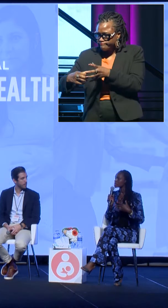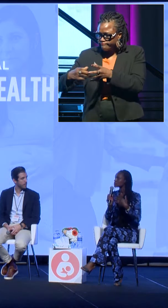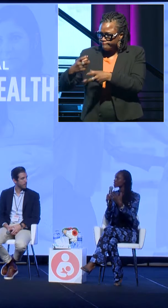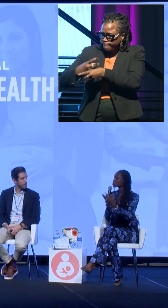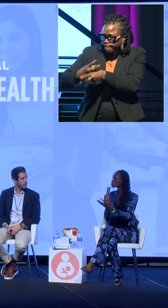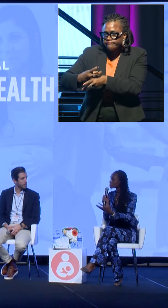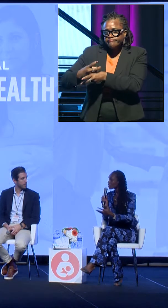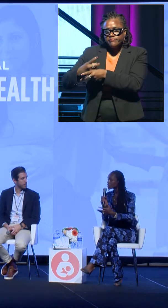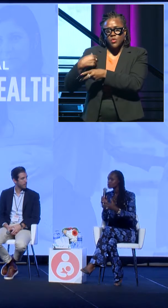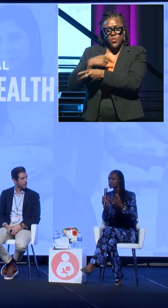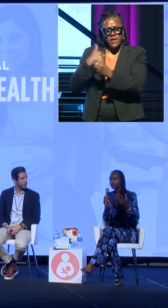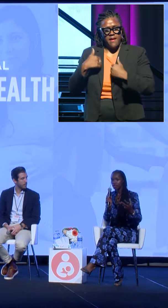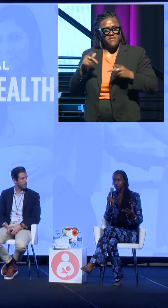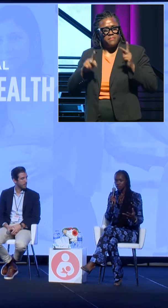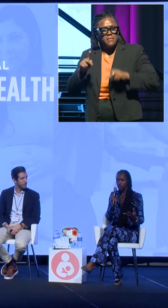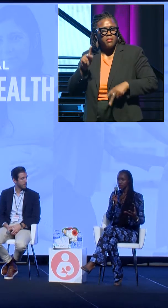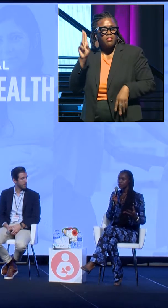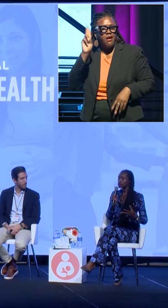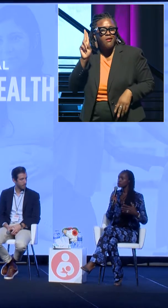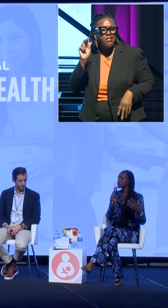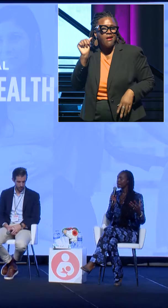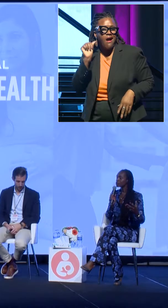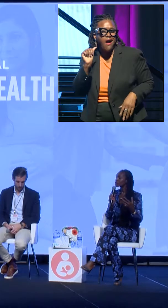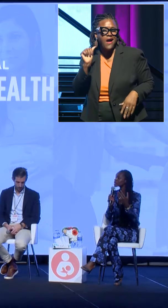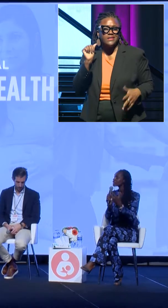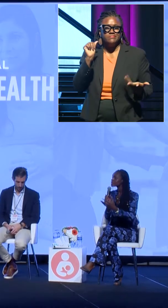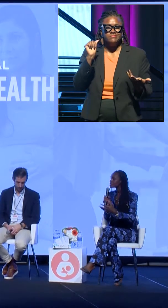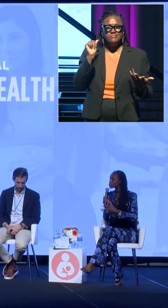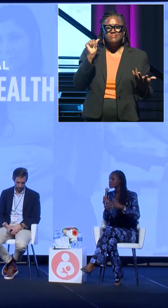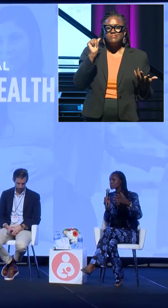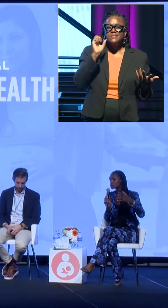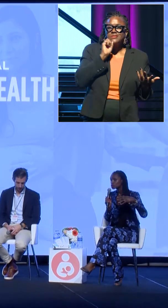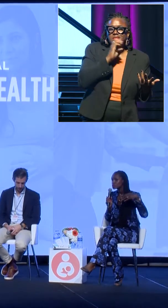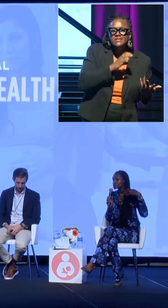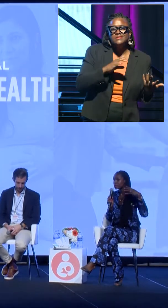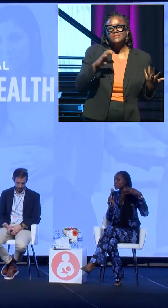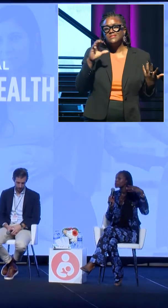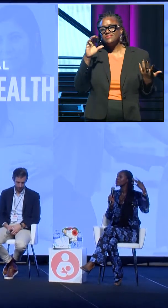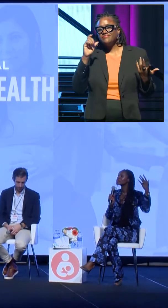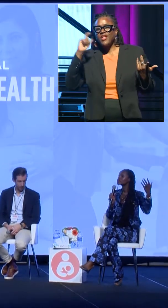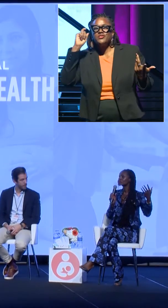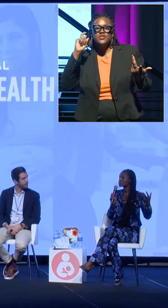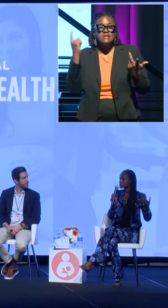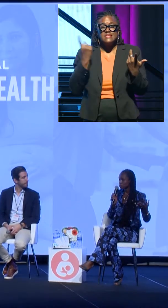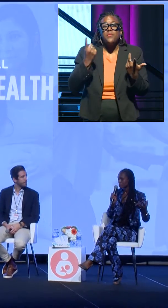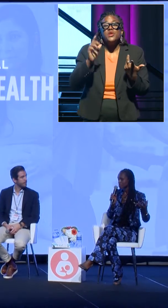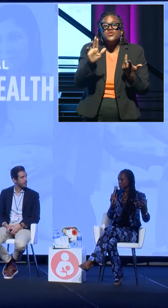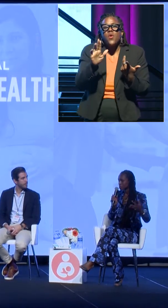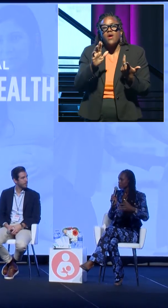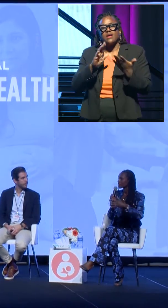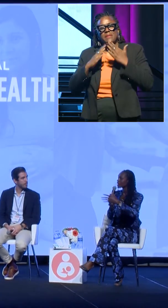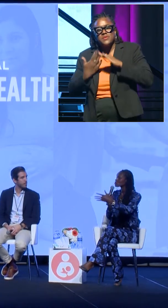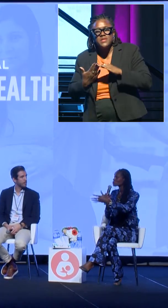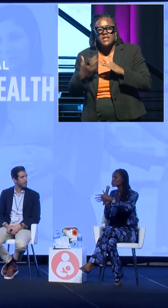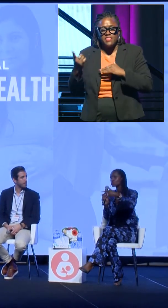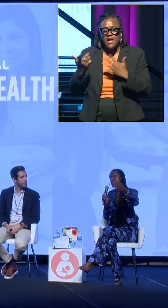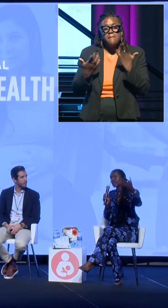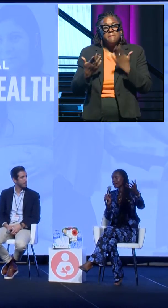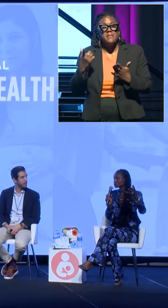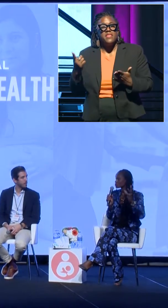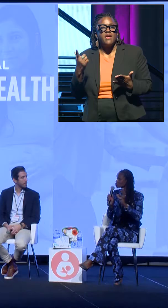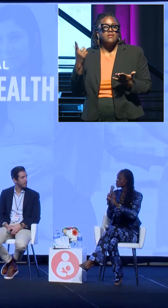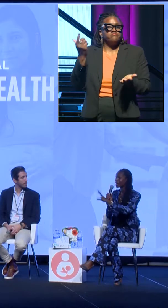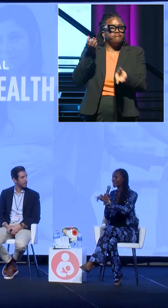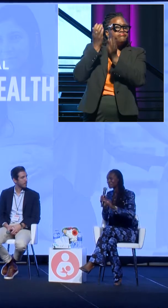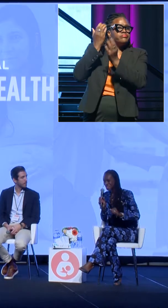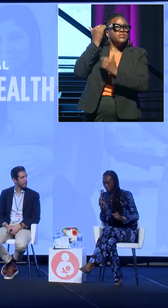us. And sometimes it was an aunt or an elder, right, or a cousin or someone who was like maybe your elder in the process. Maybe they had twins, you're about to